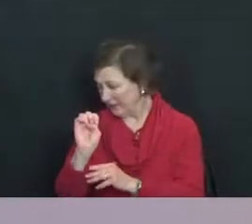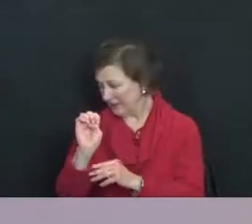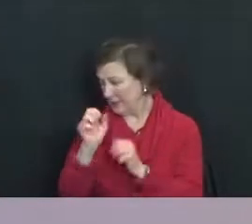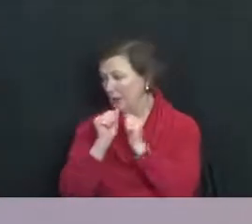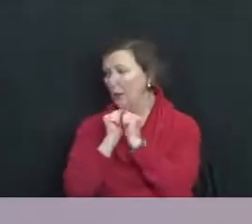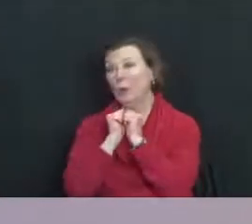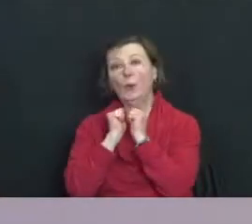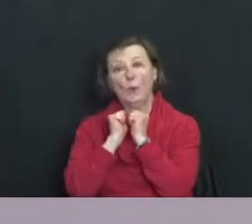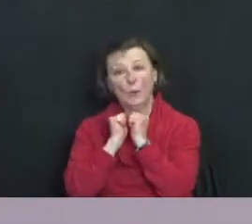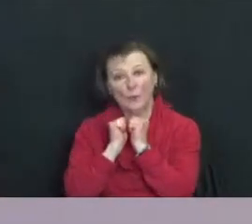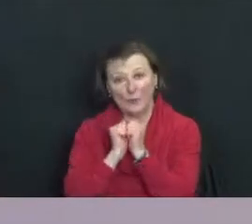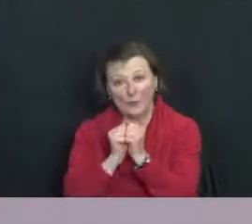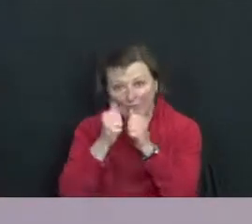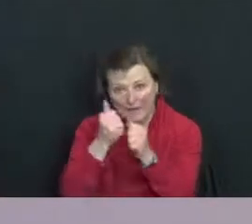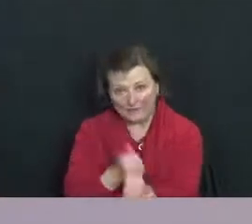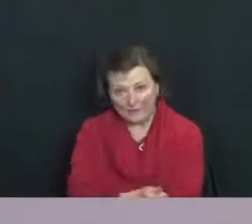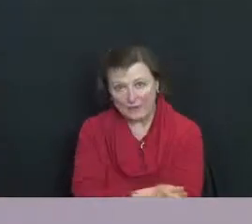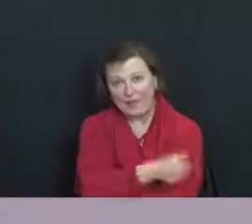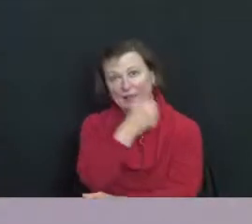thing.